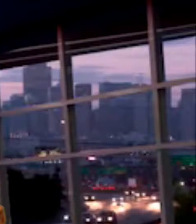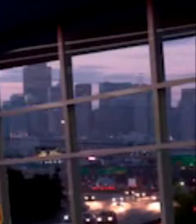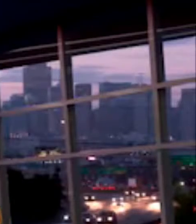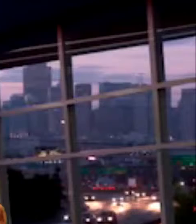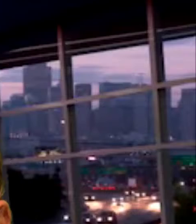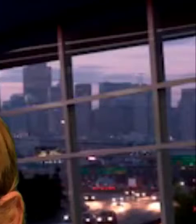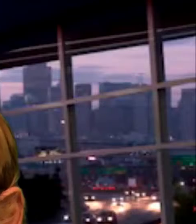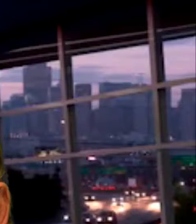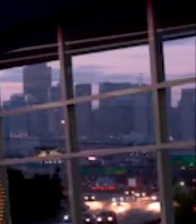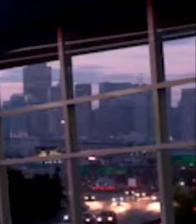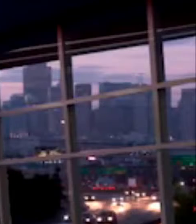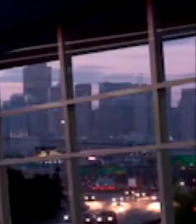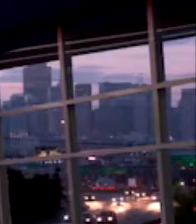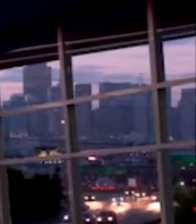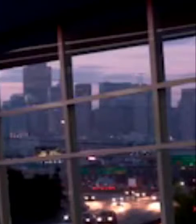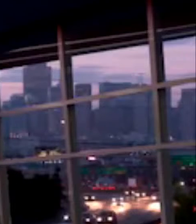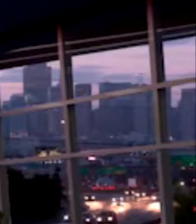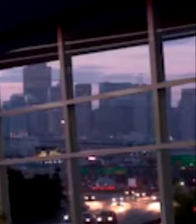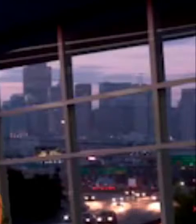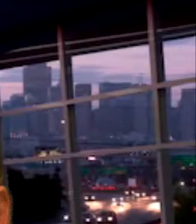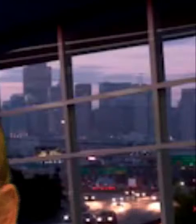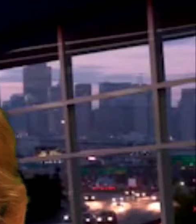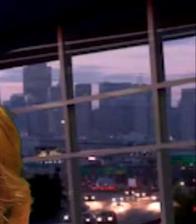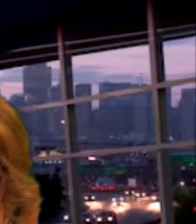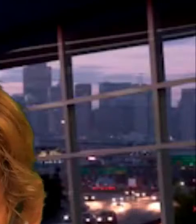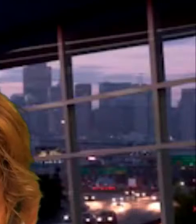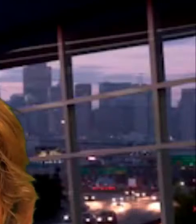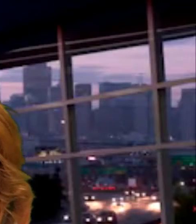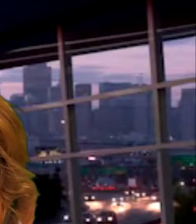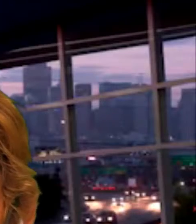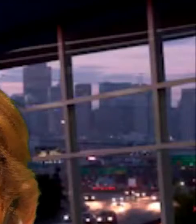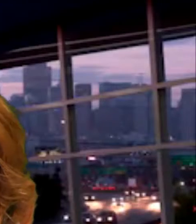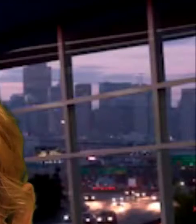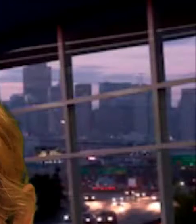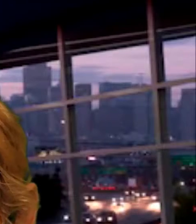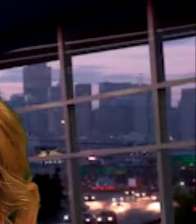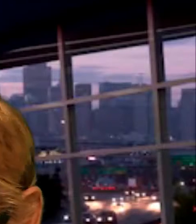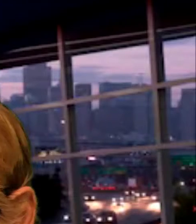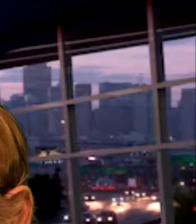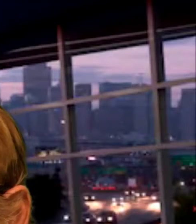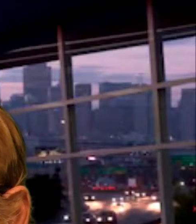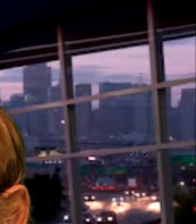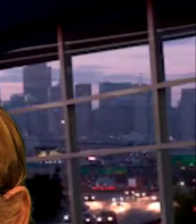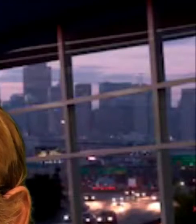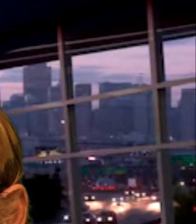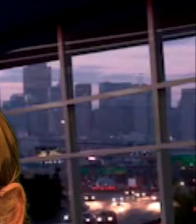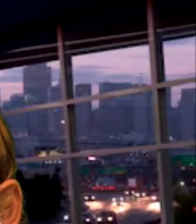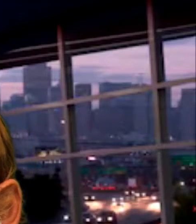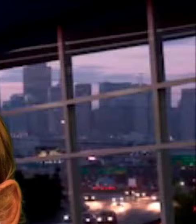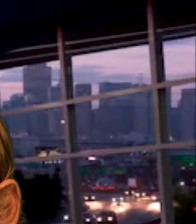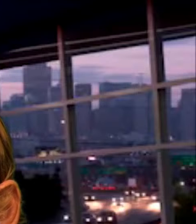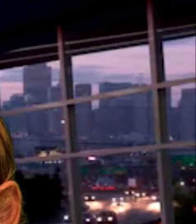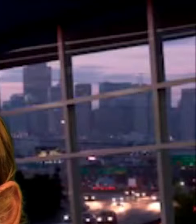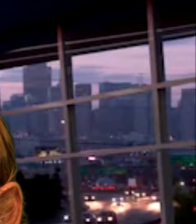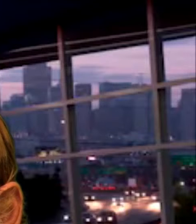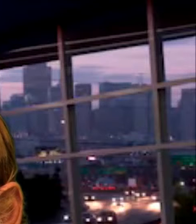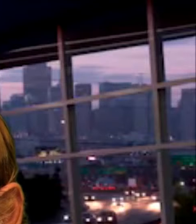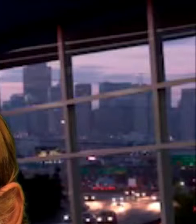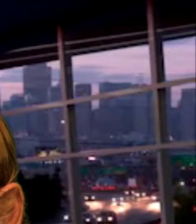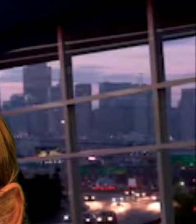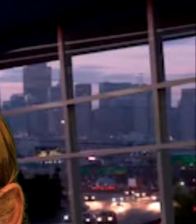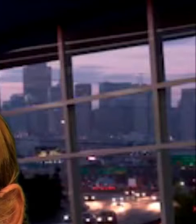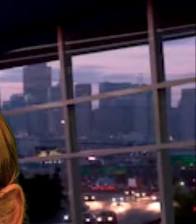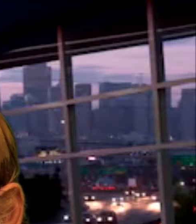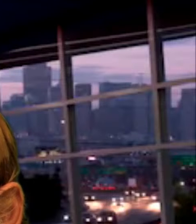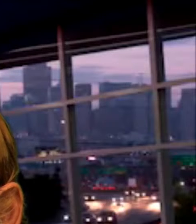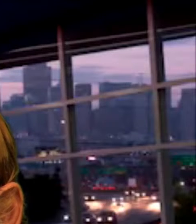midst of this pandemic, when 500 people are dying supposedly of COVID every day in California, let's get some